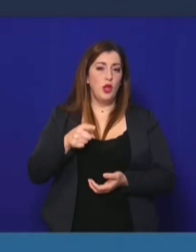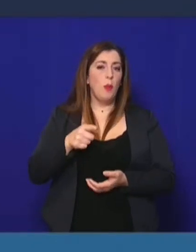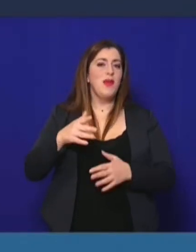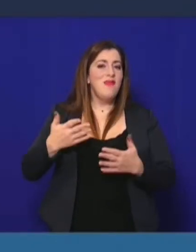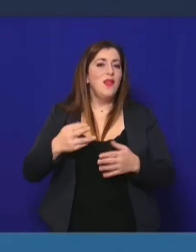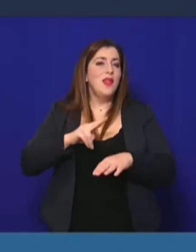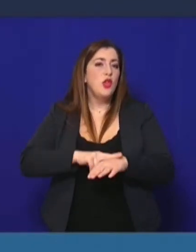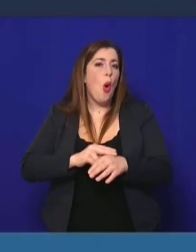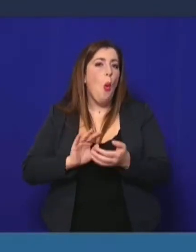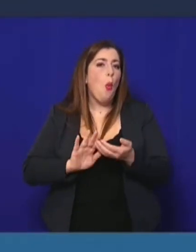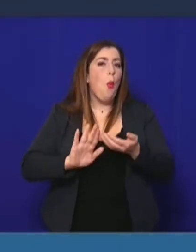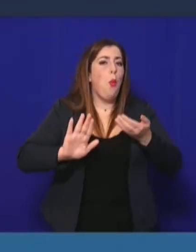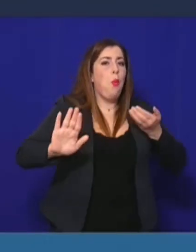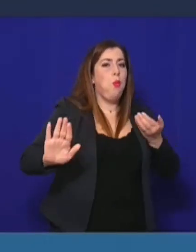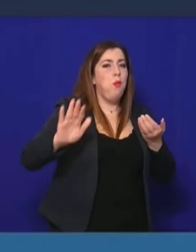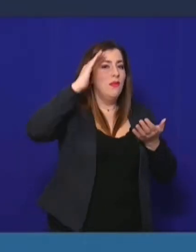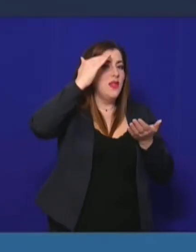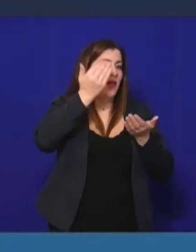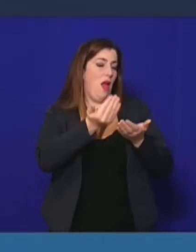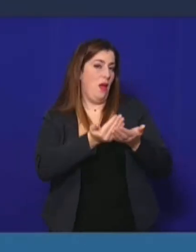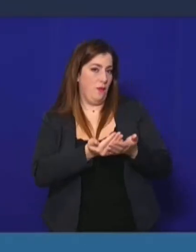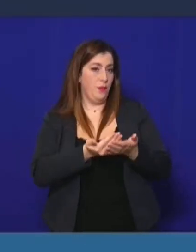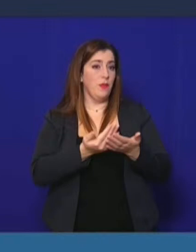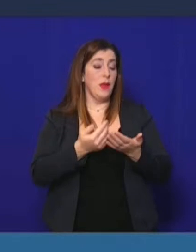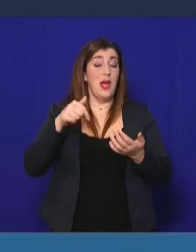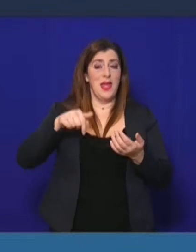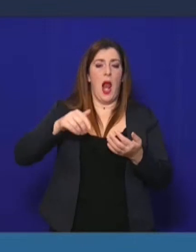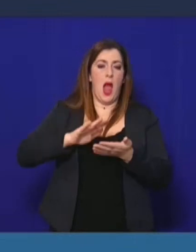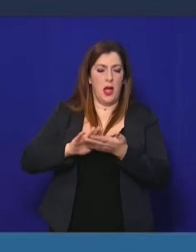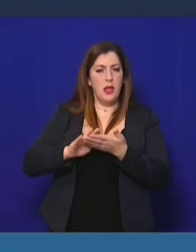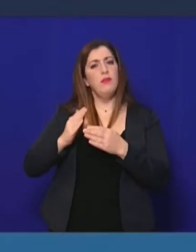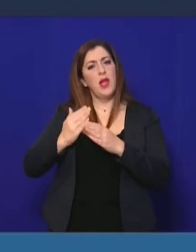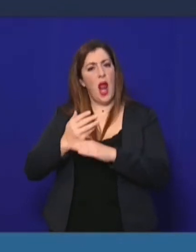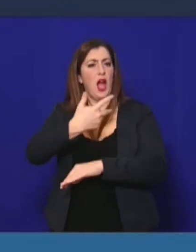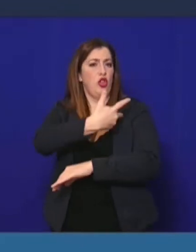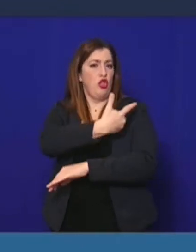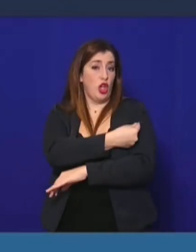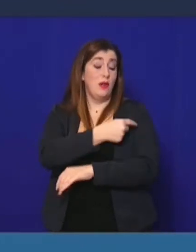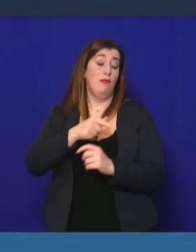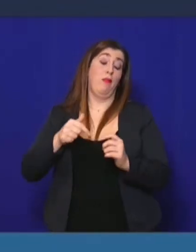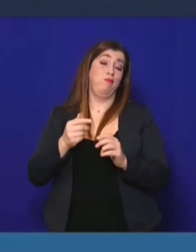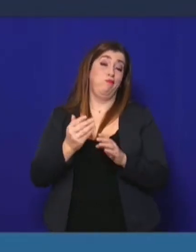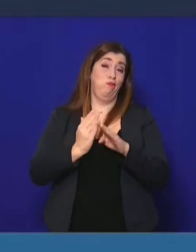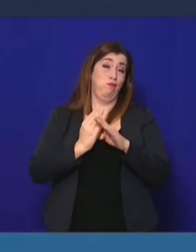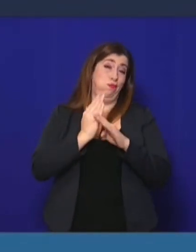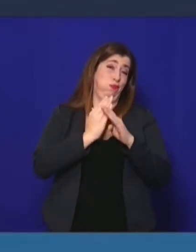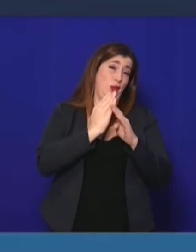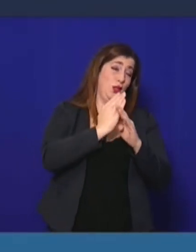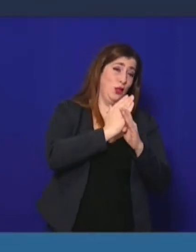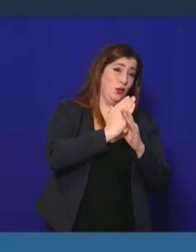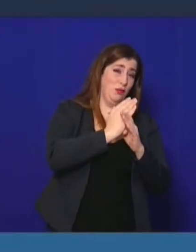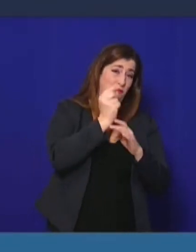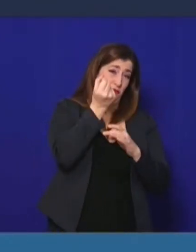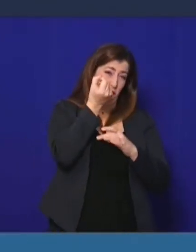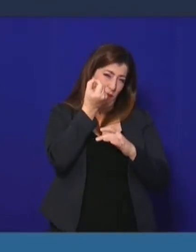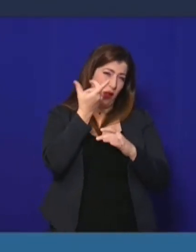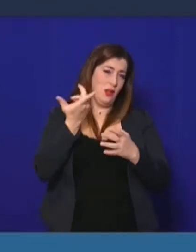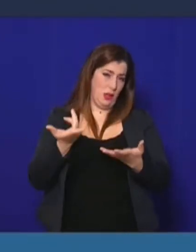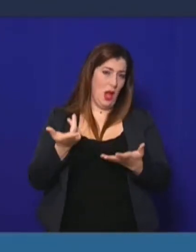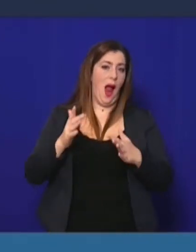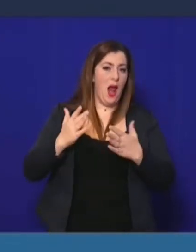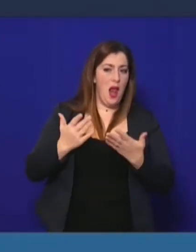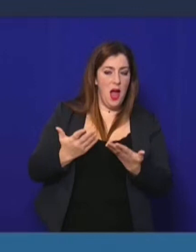li issa bdejna t-tilqim, però għadna bidu. U allura anke l-appelli ta' kulħadd, l-Aqdadinja tas-Saħħa,